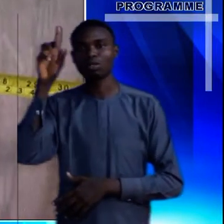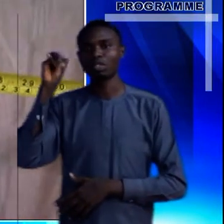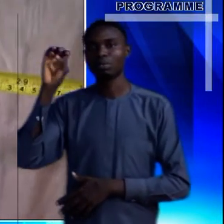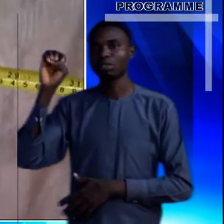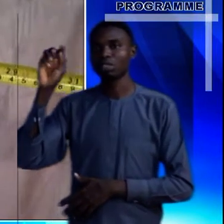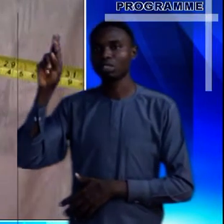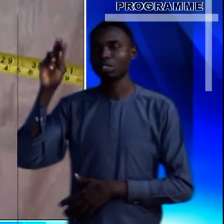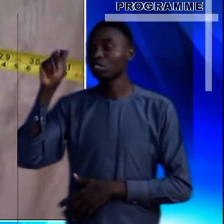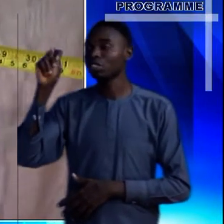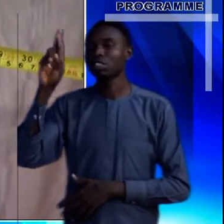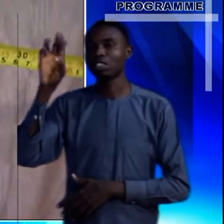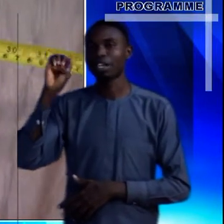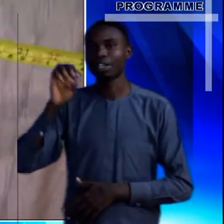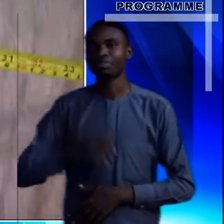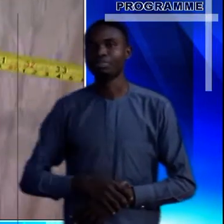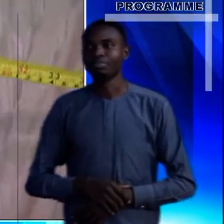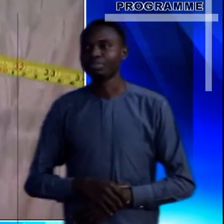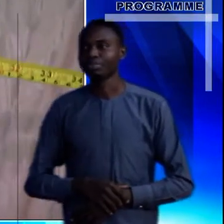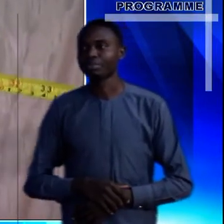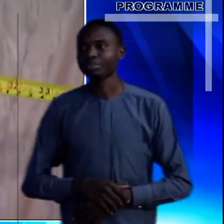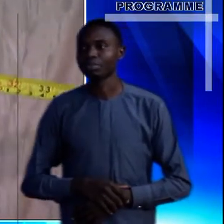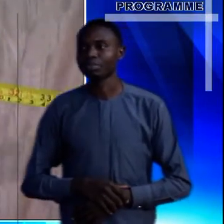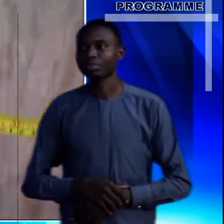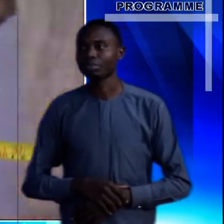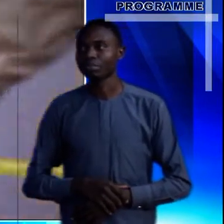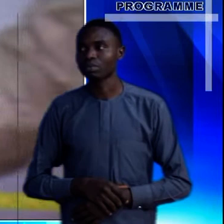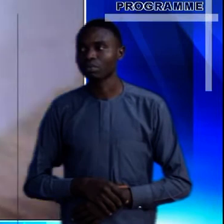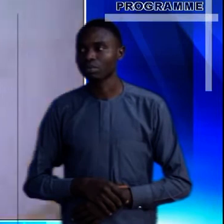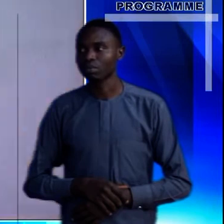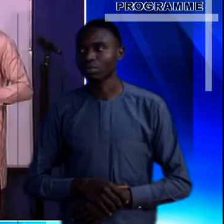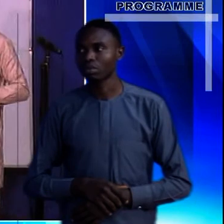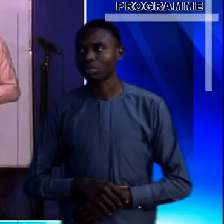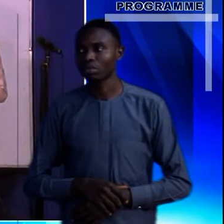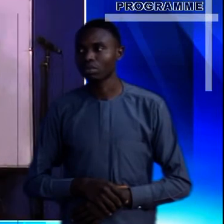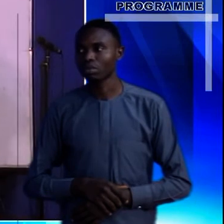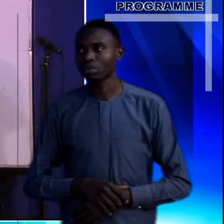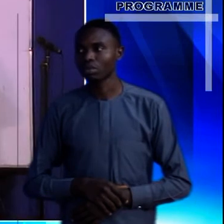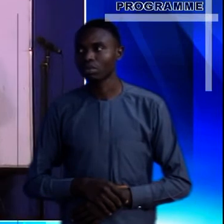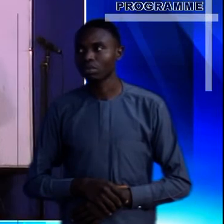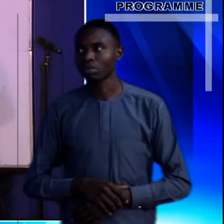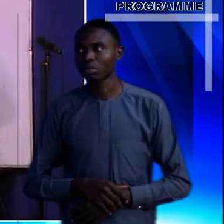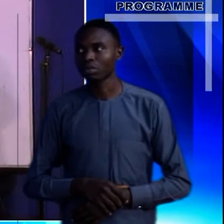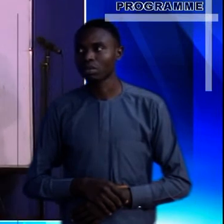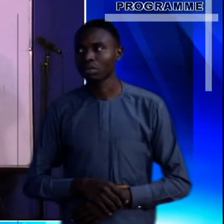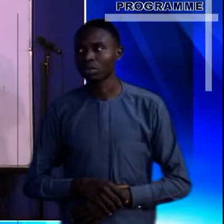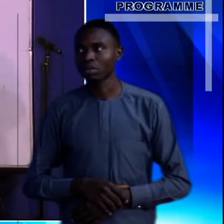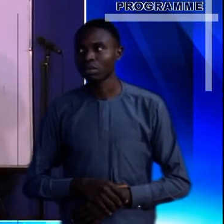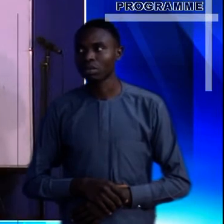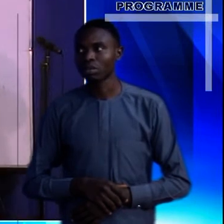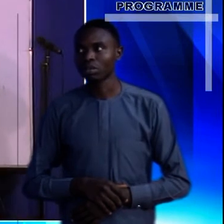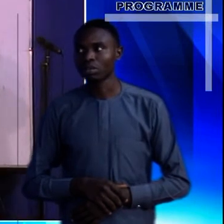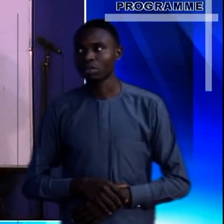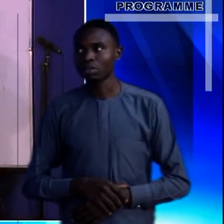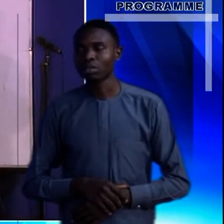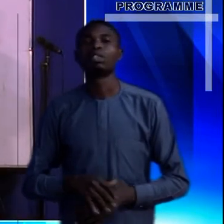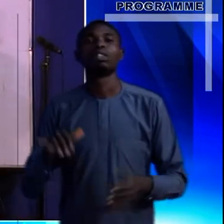to 9 and add 1, 2, 3 up to 9, we are going to have 100. That is why I told you 100 centimeters will give